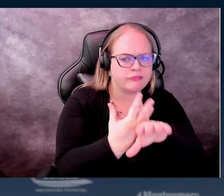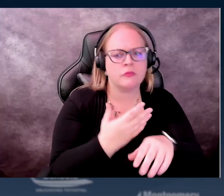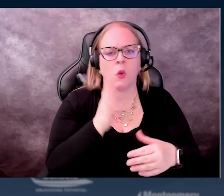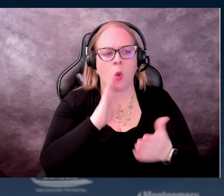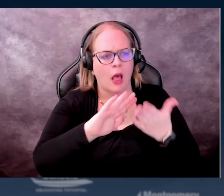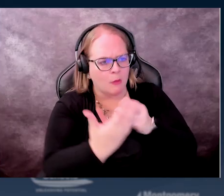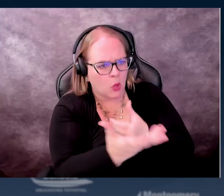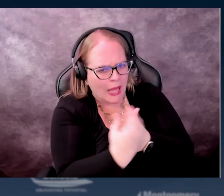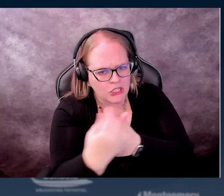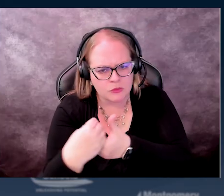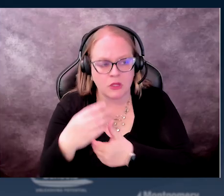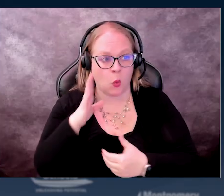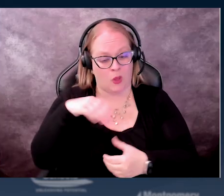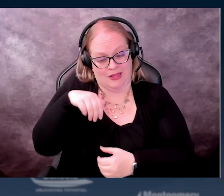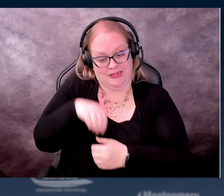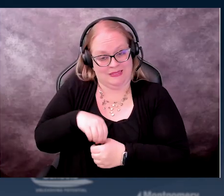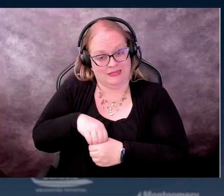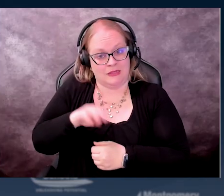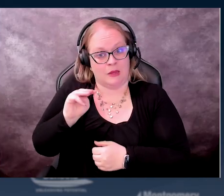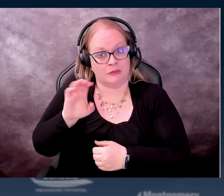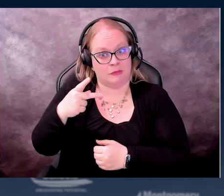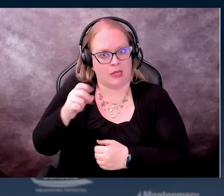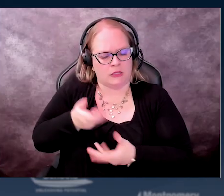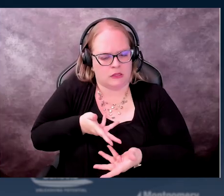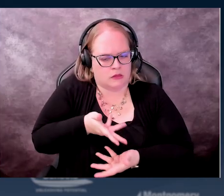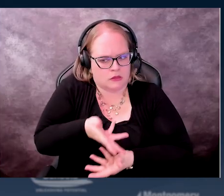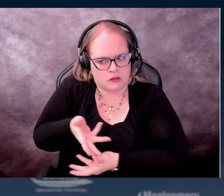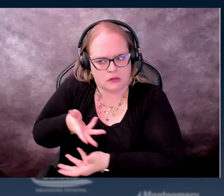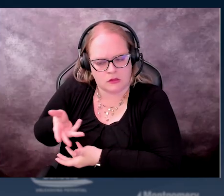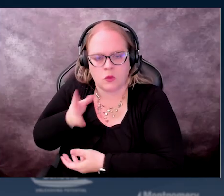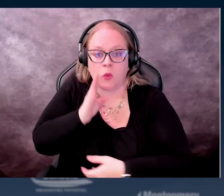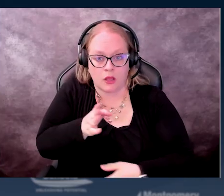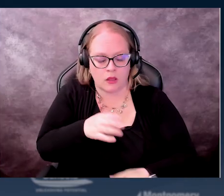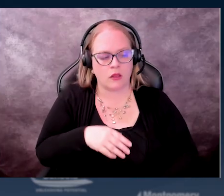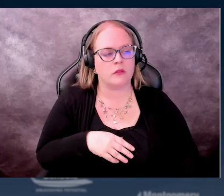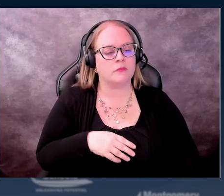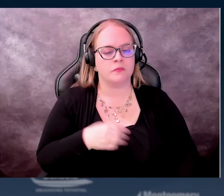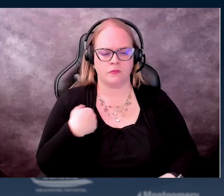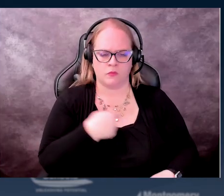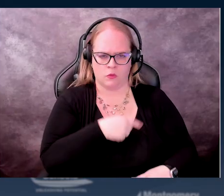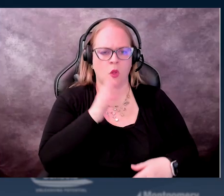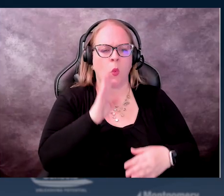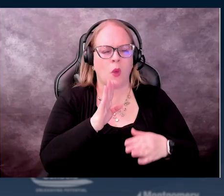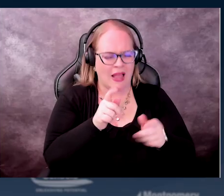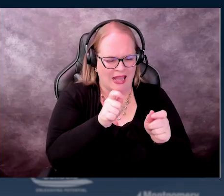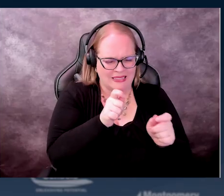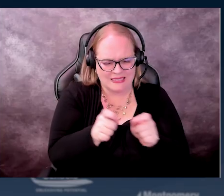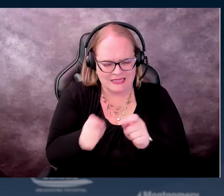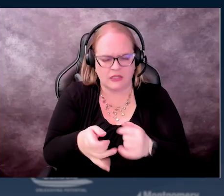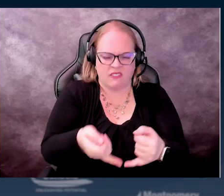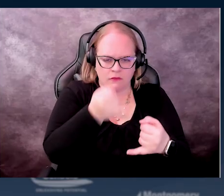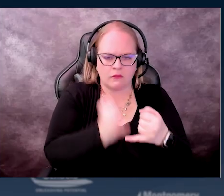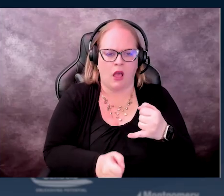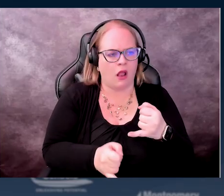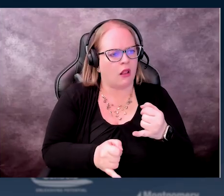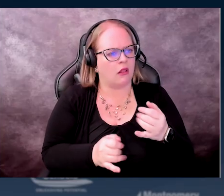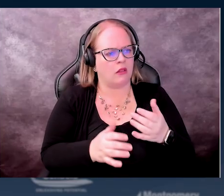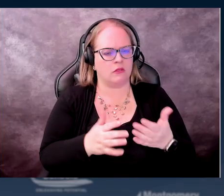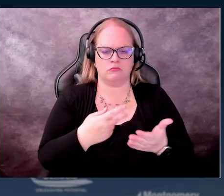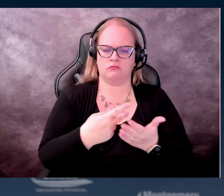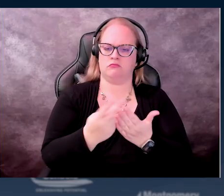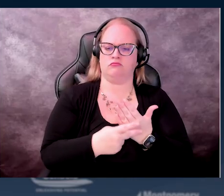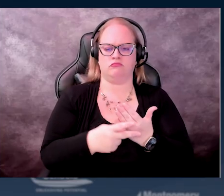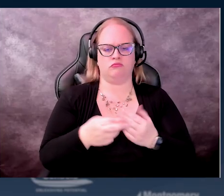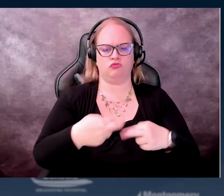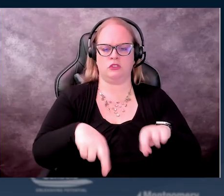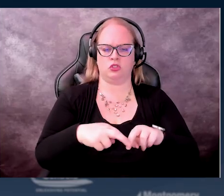refinement and finalization of programs for each region, pathway, and each school. Finalize